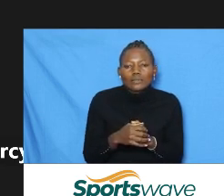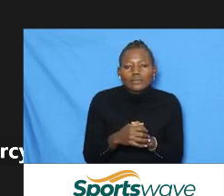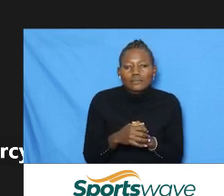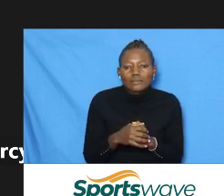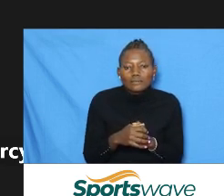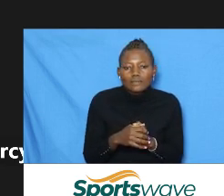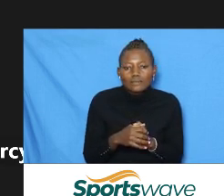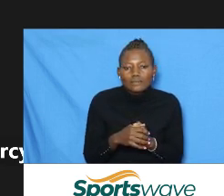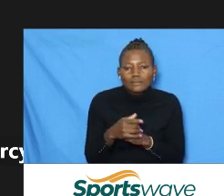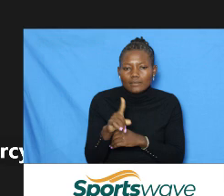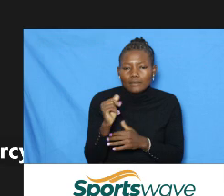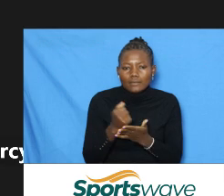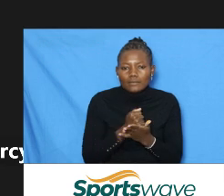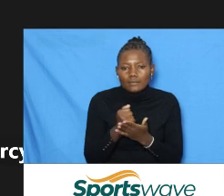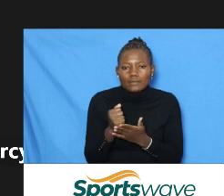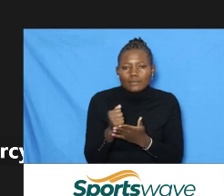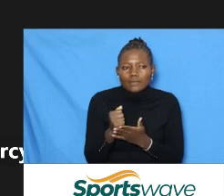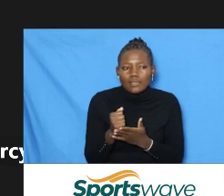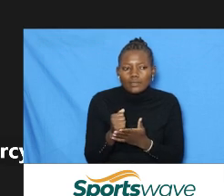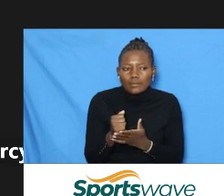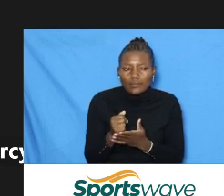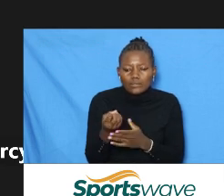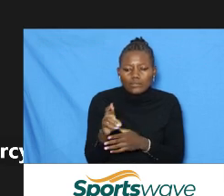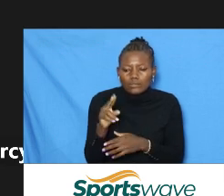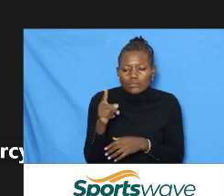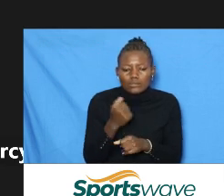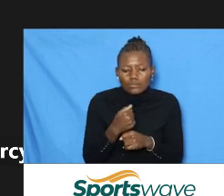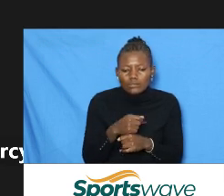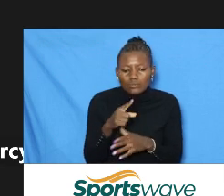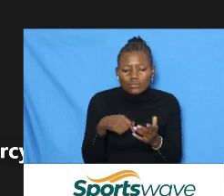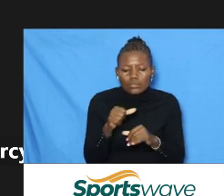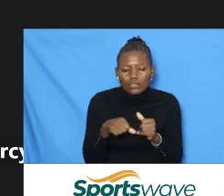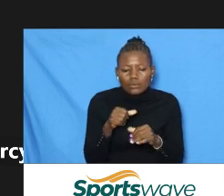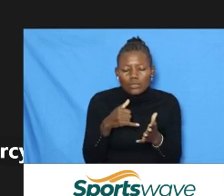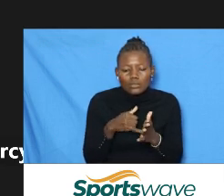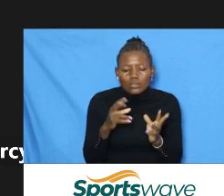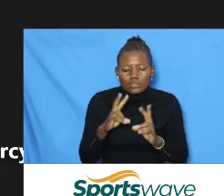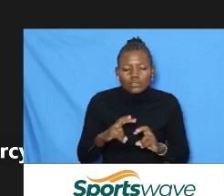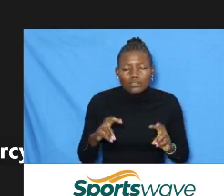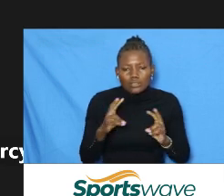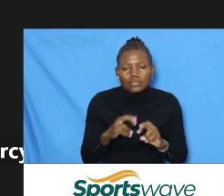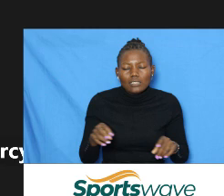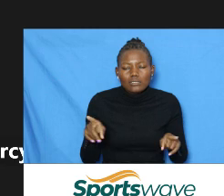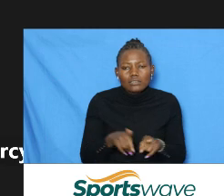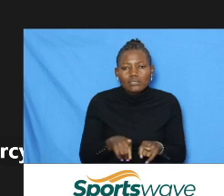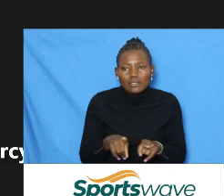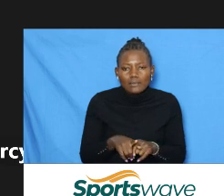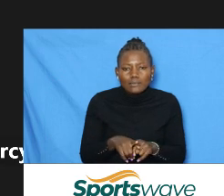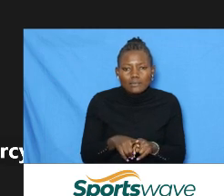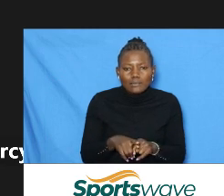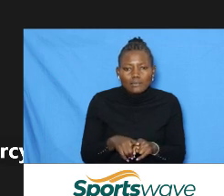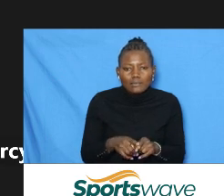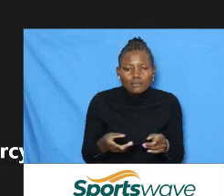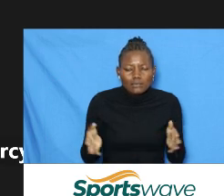manipulating their biological passports? Or what are you guys going to do about it in terms of research and closing